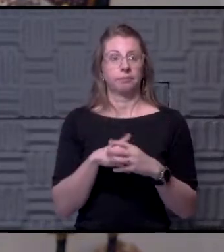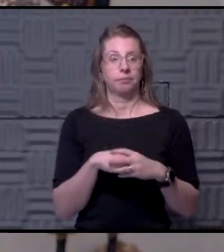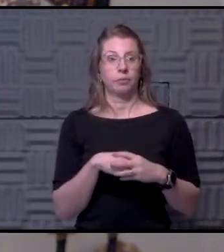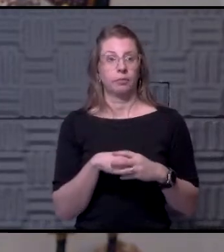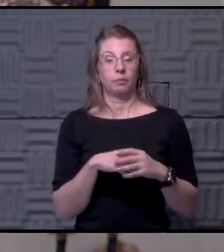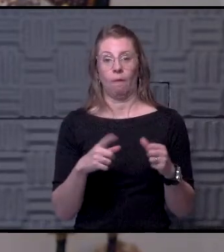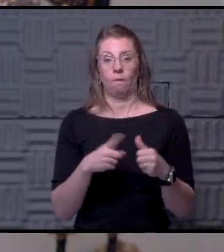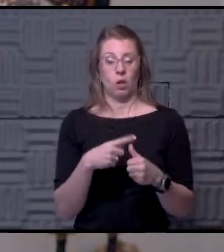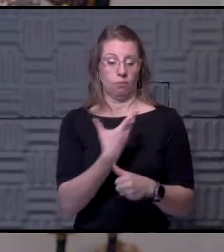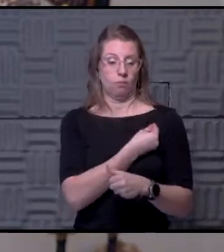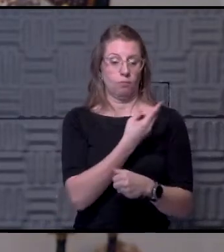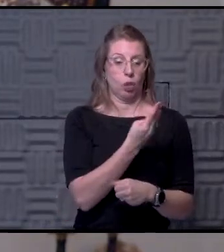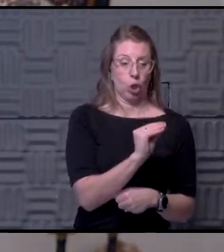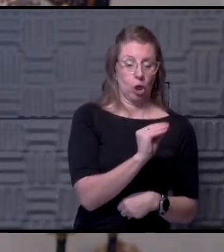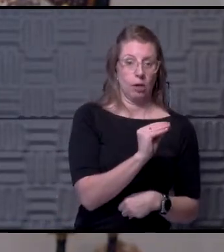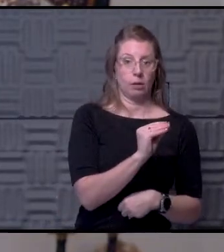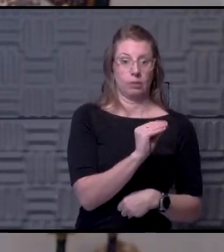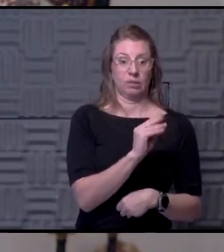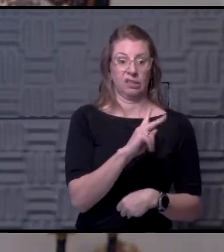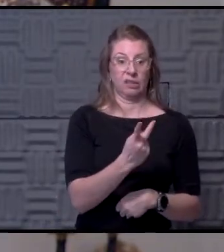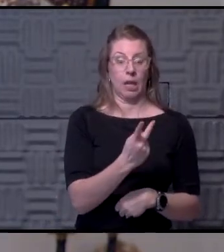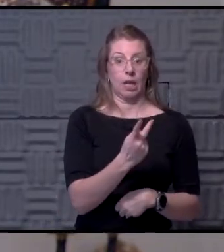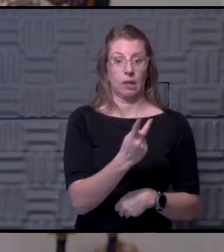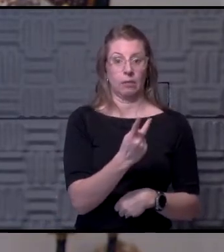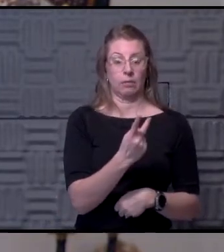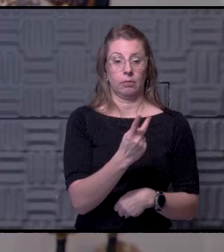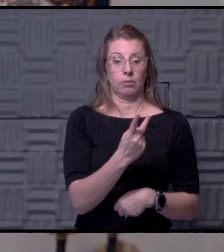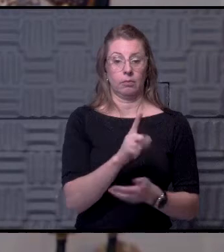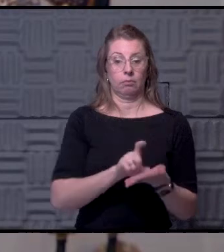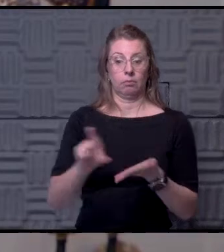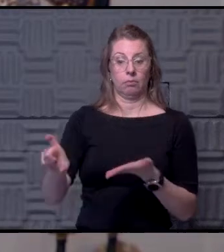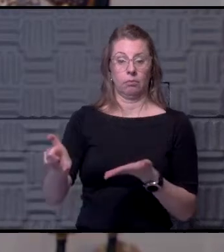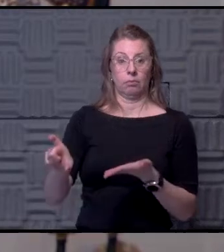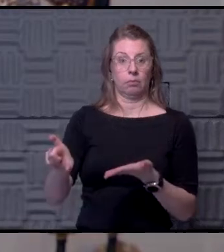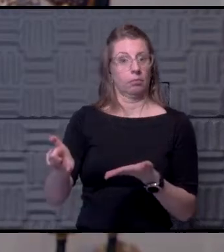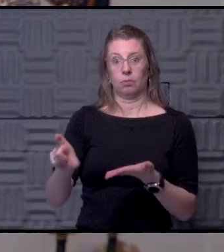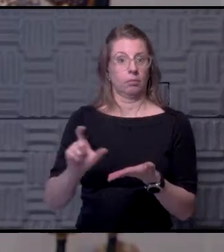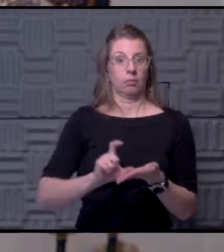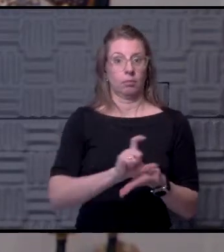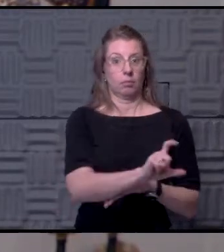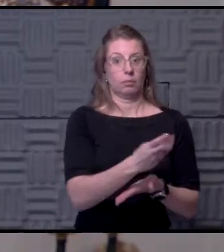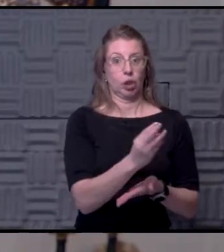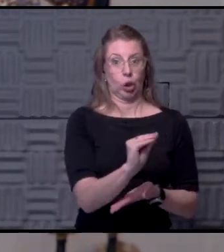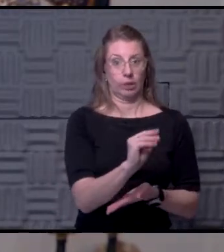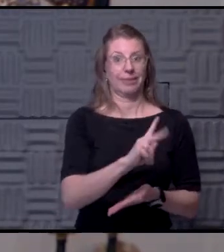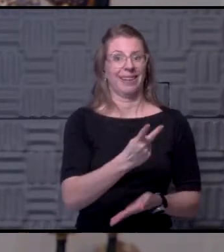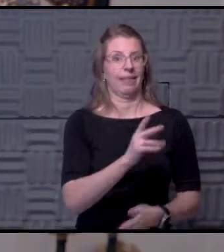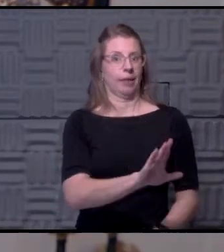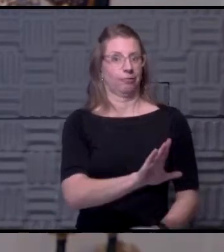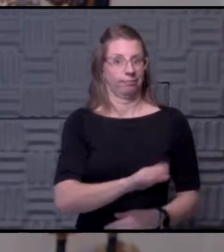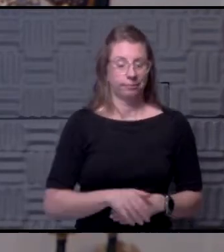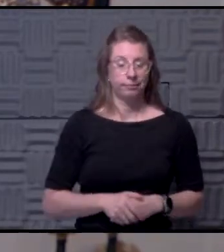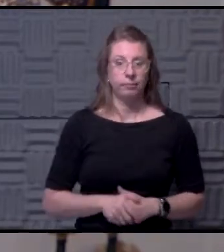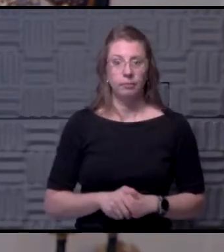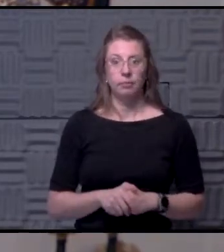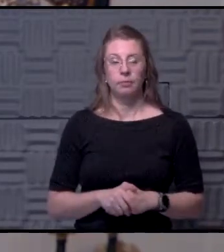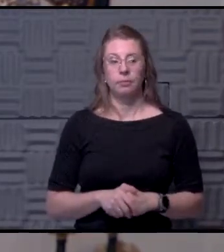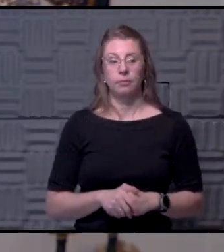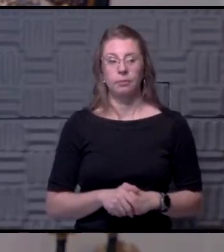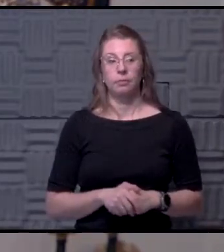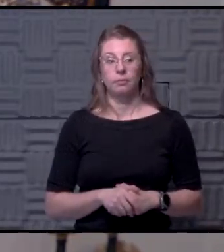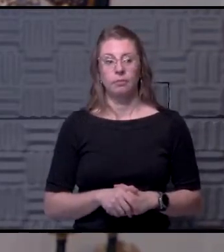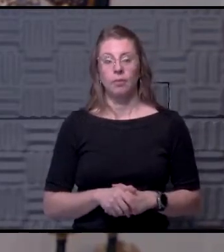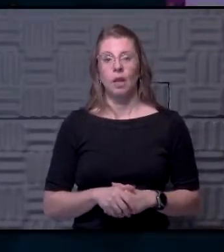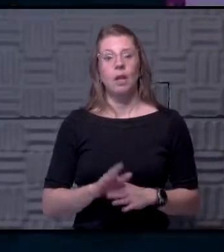their first dose on the Missouri side, their second dose is not allocated to Kansas. Their second dose is allocated to Missouri. And it may not sound like a big